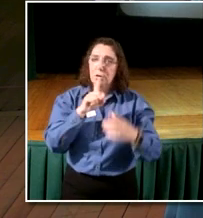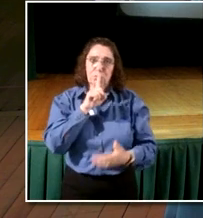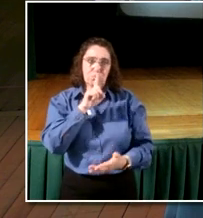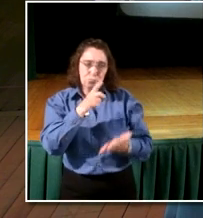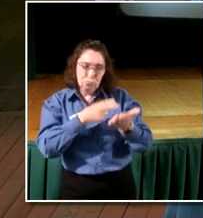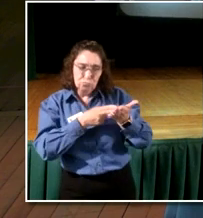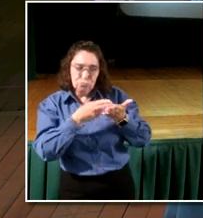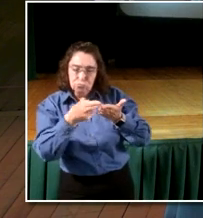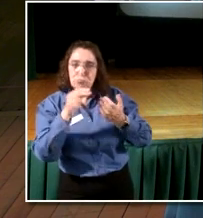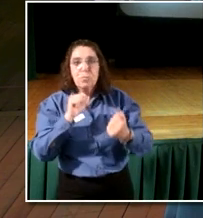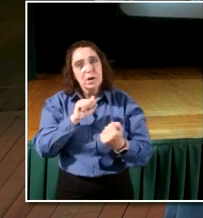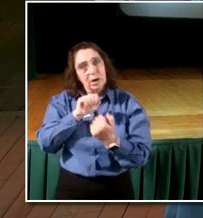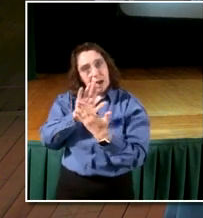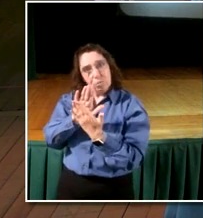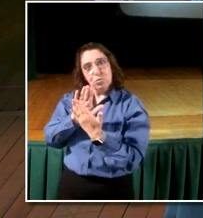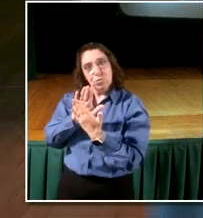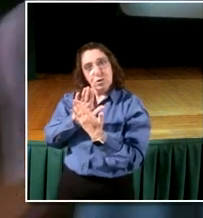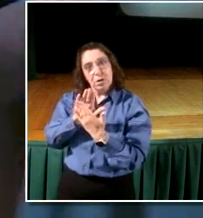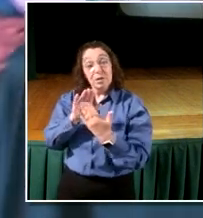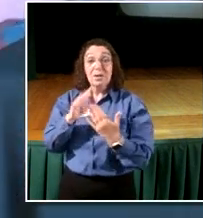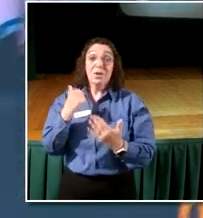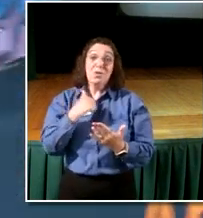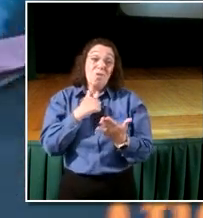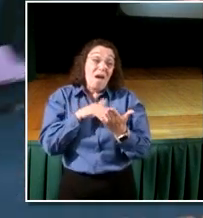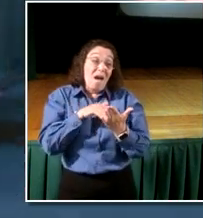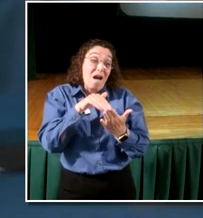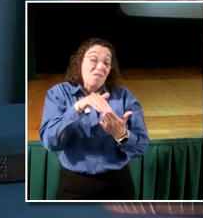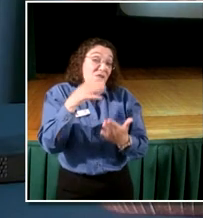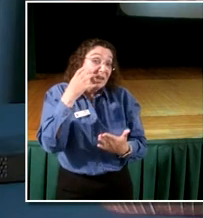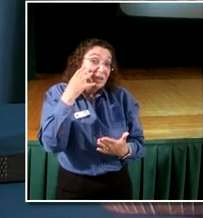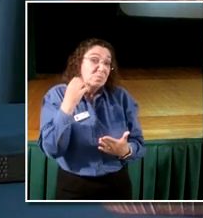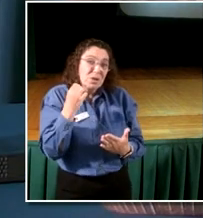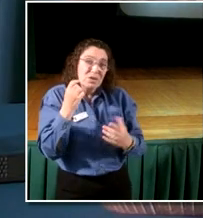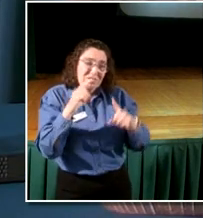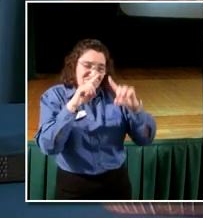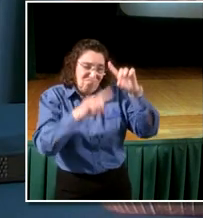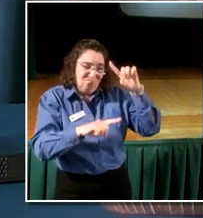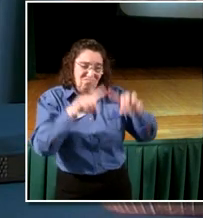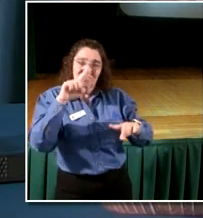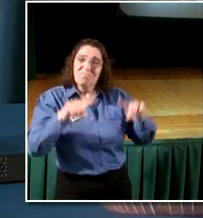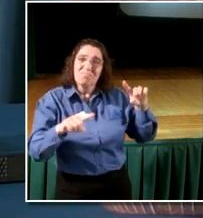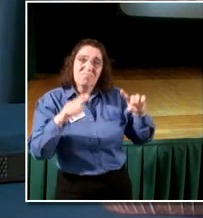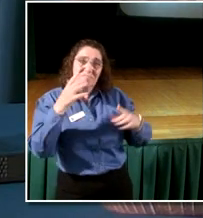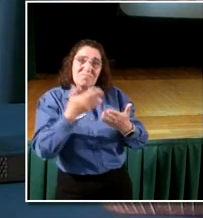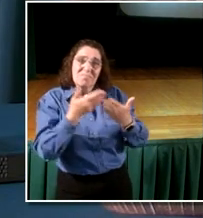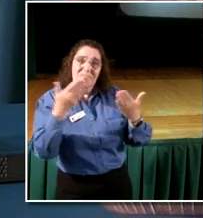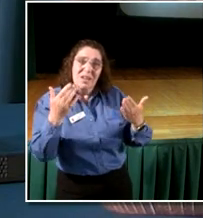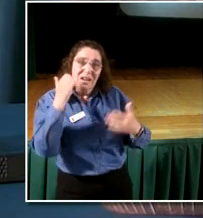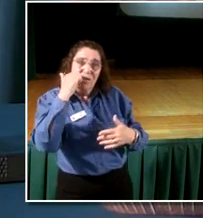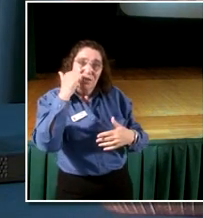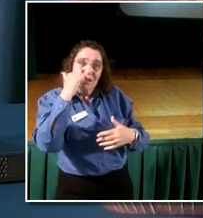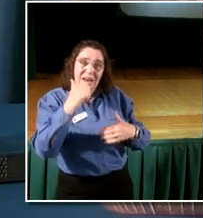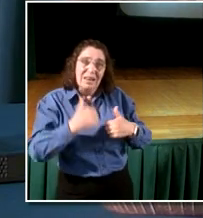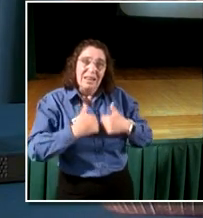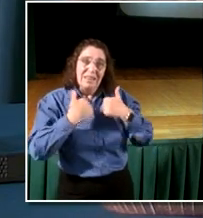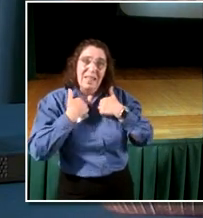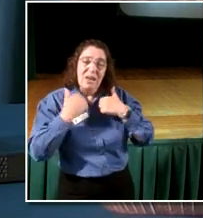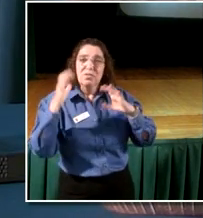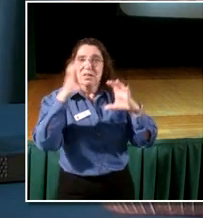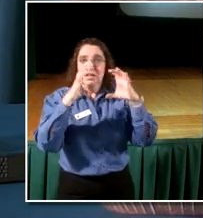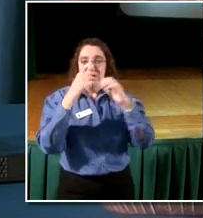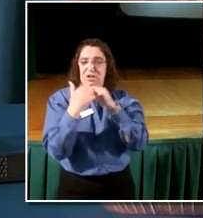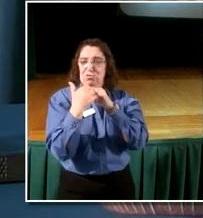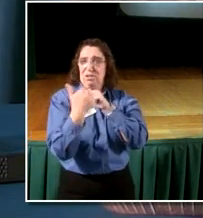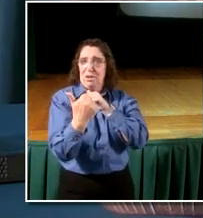encounters. We often experience so many forces in our daily lives that seek to separate